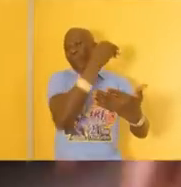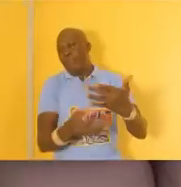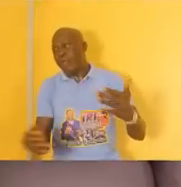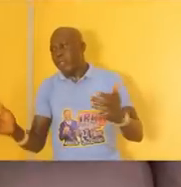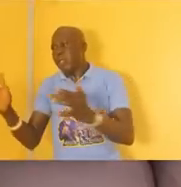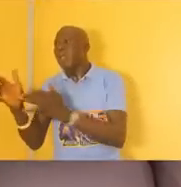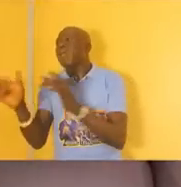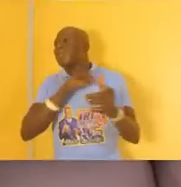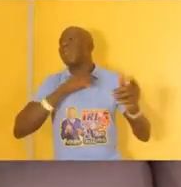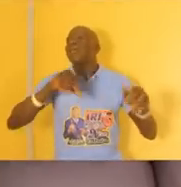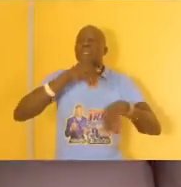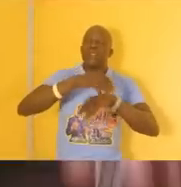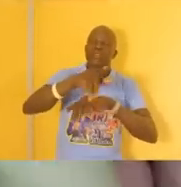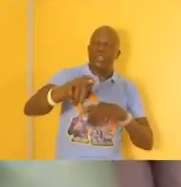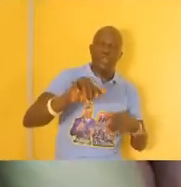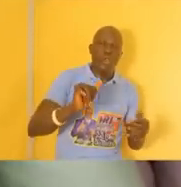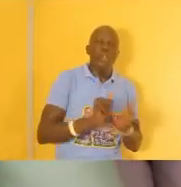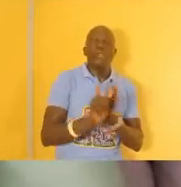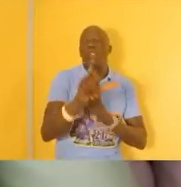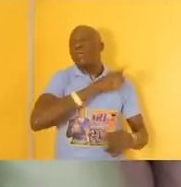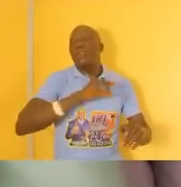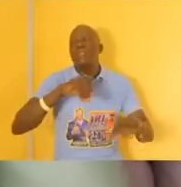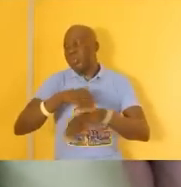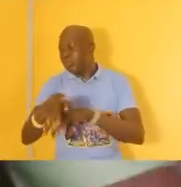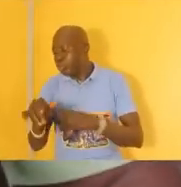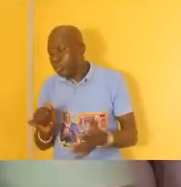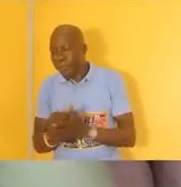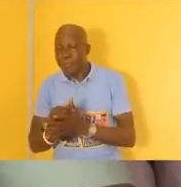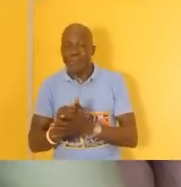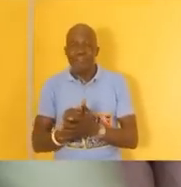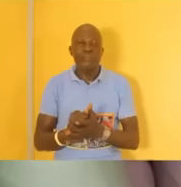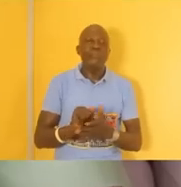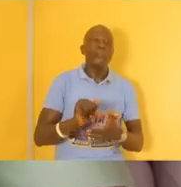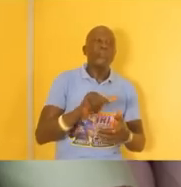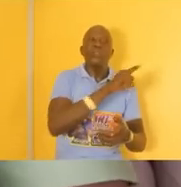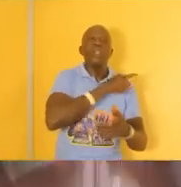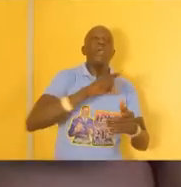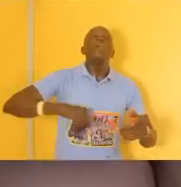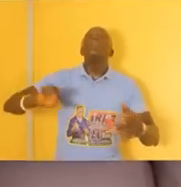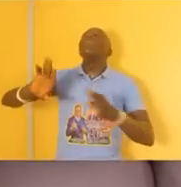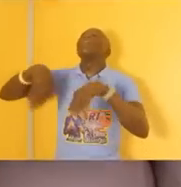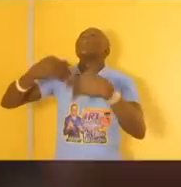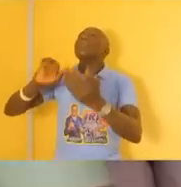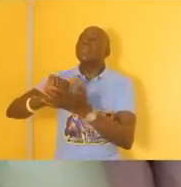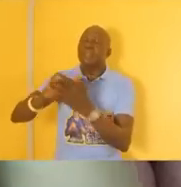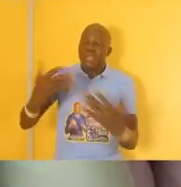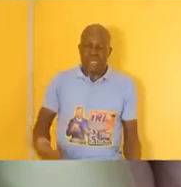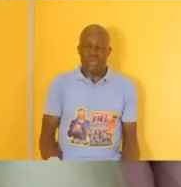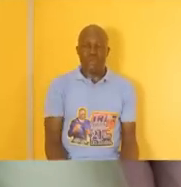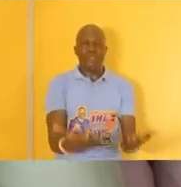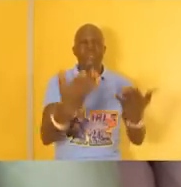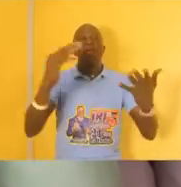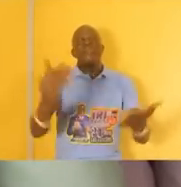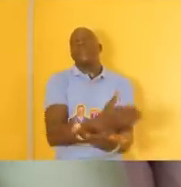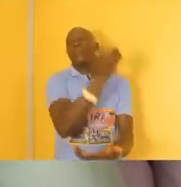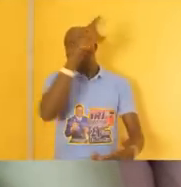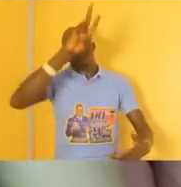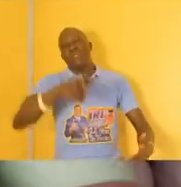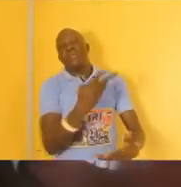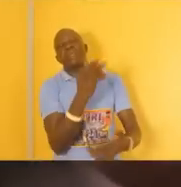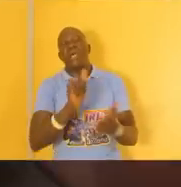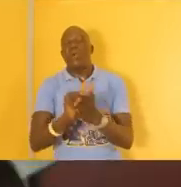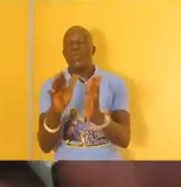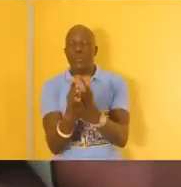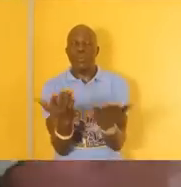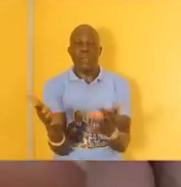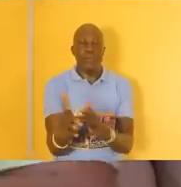they should collect us for you and send it to you. The one that have it. To hear. For the Spirit. Says